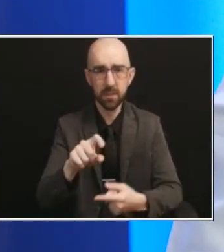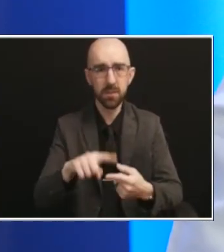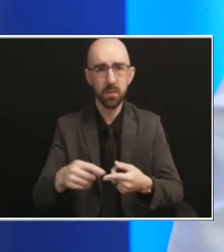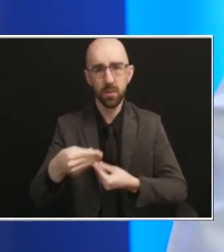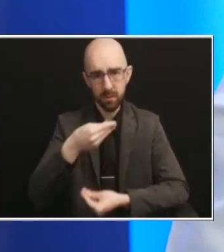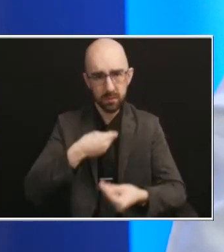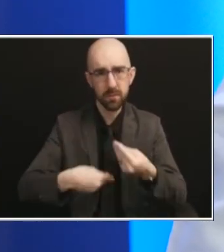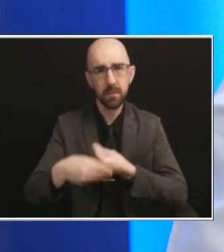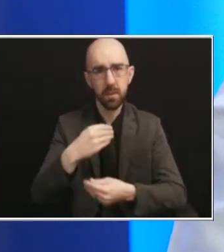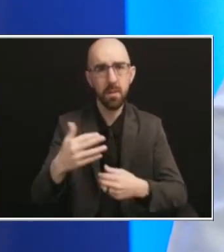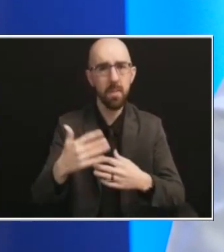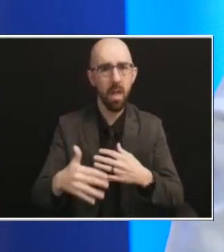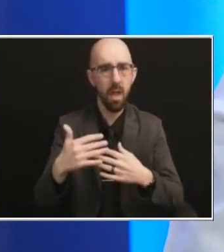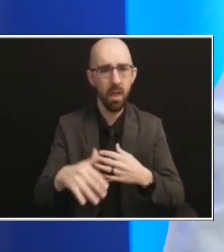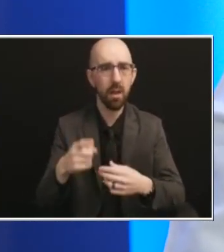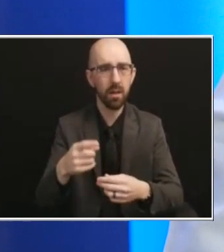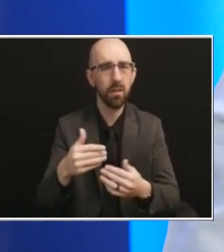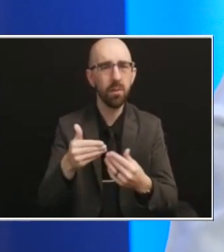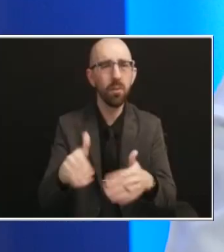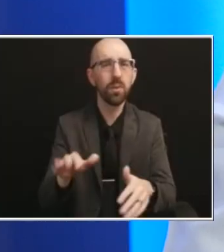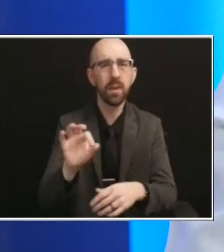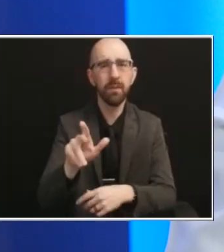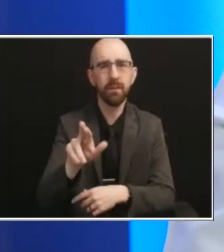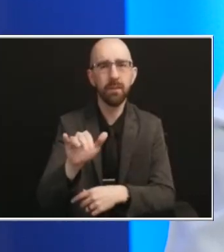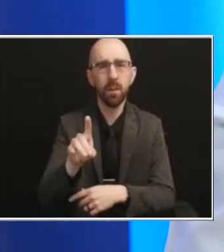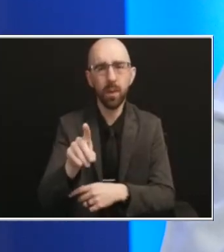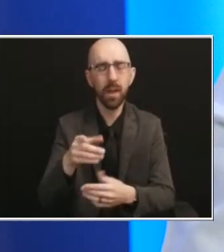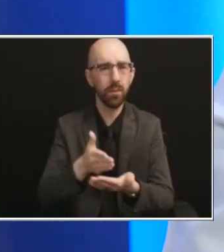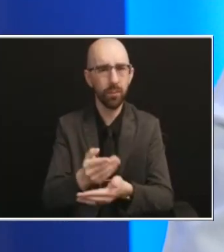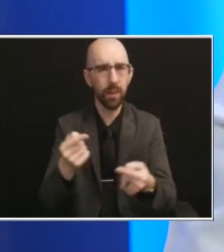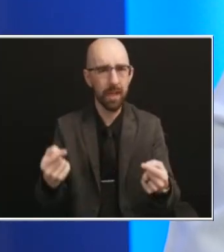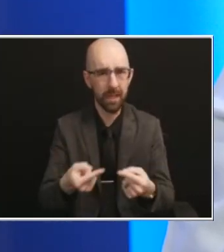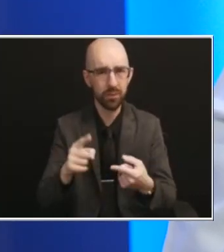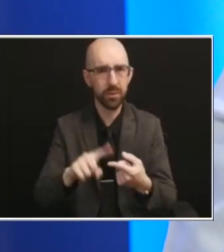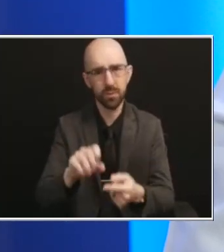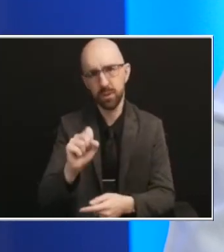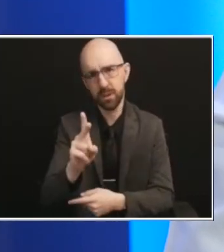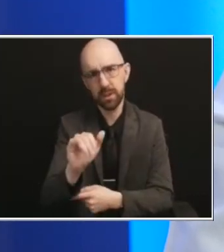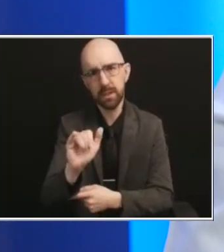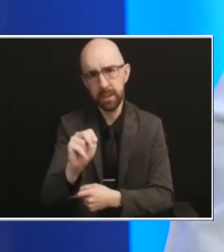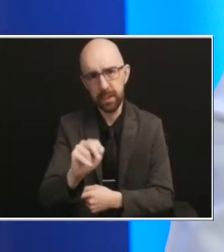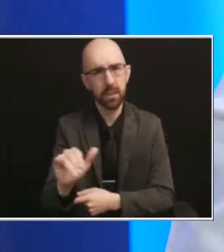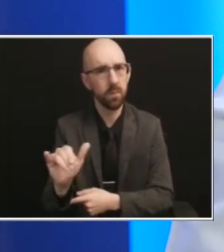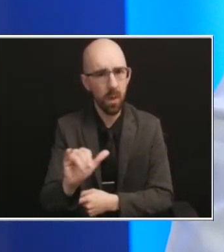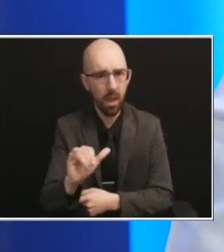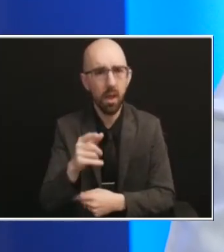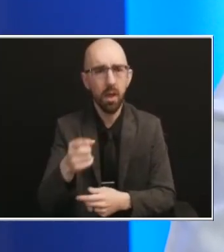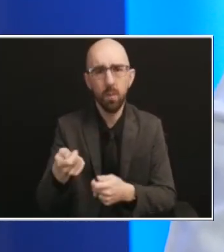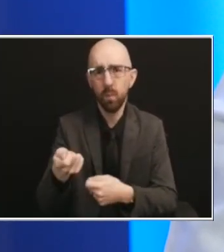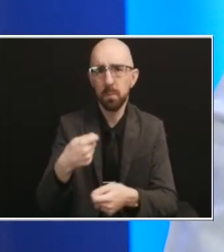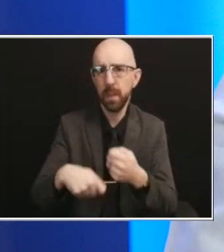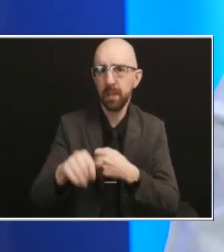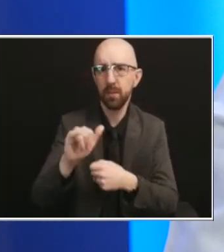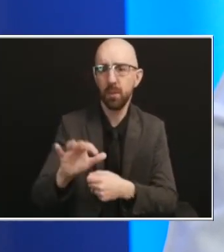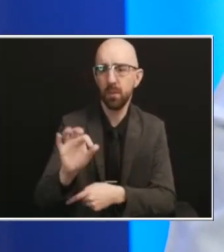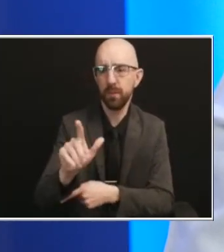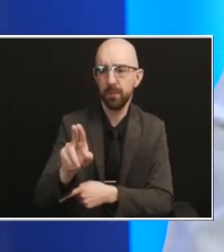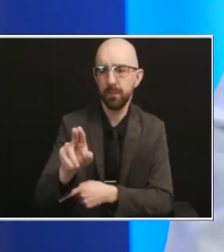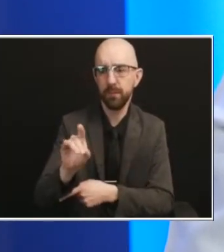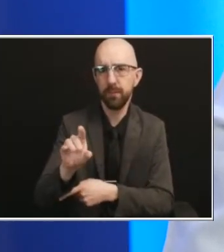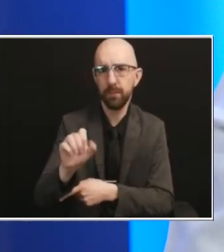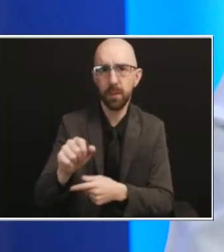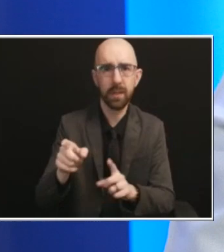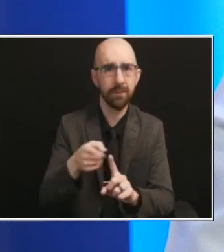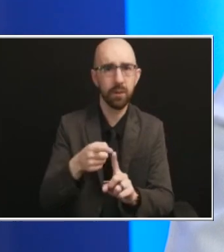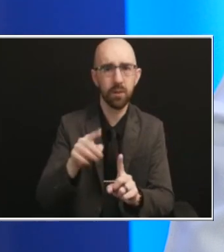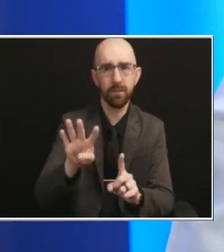as you're losing fluid through the injuries to your skin. And so replacing those fluids in the first 48 hours is